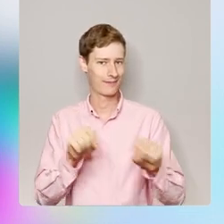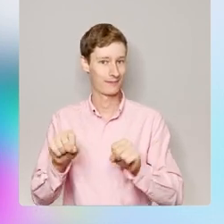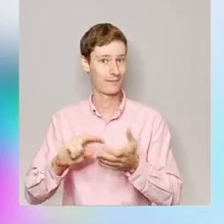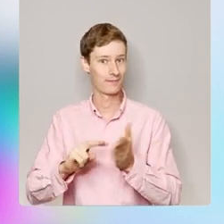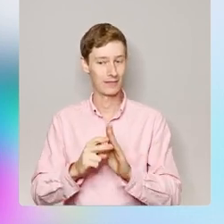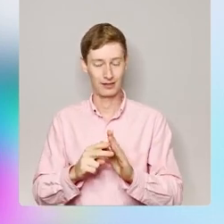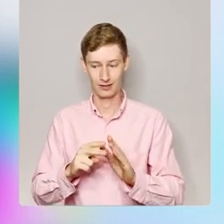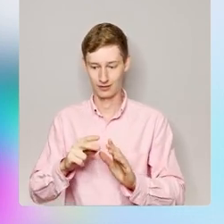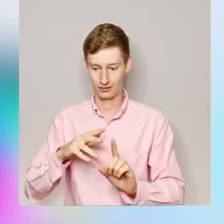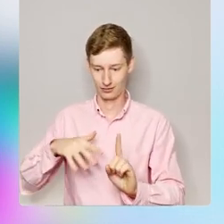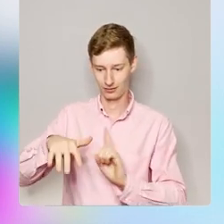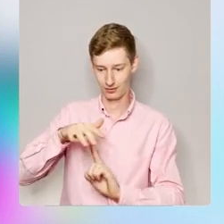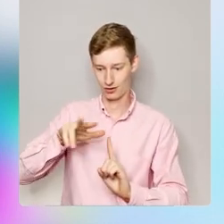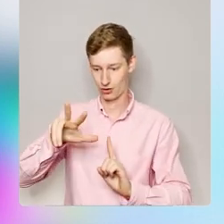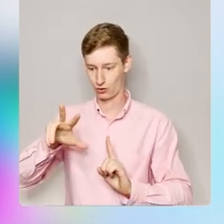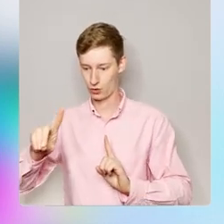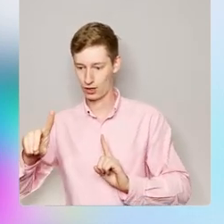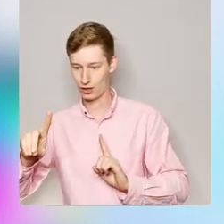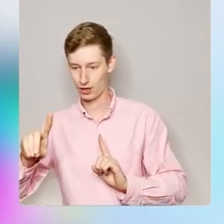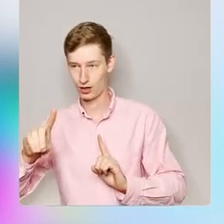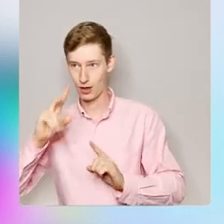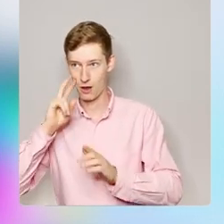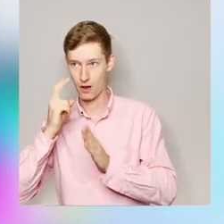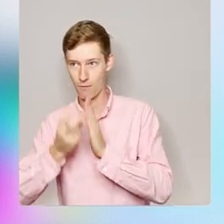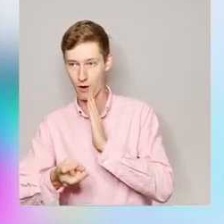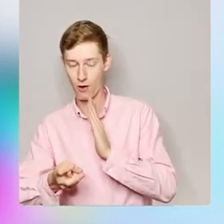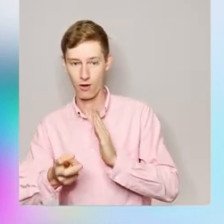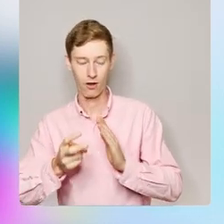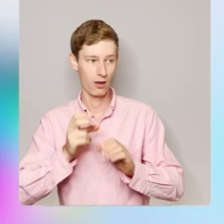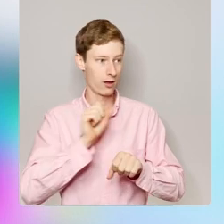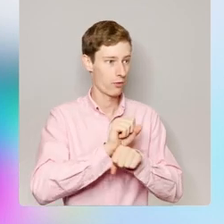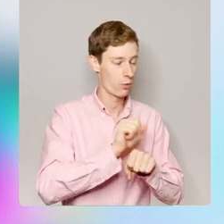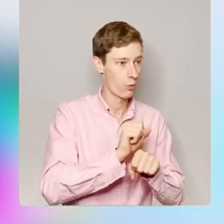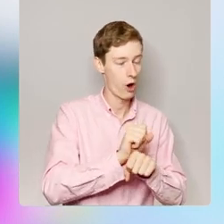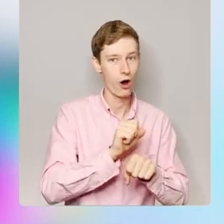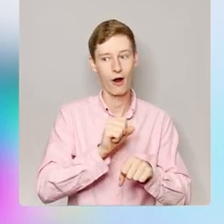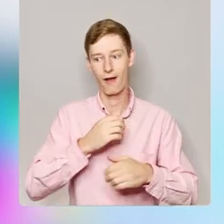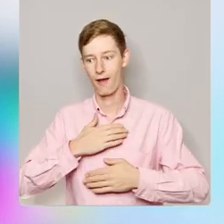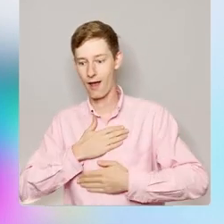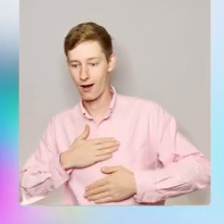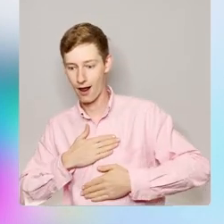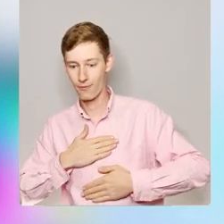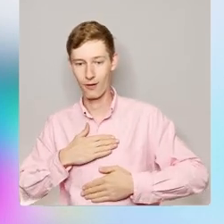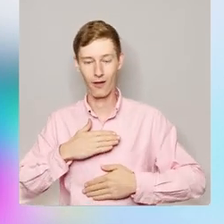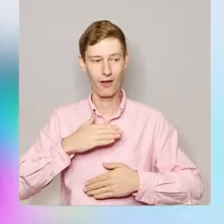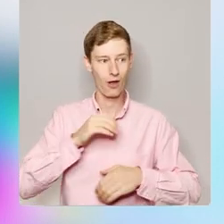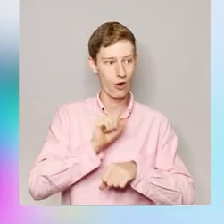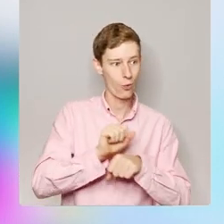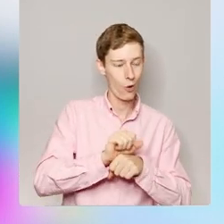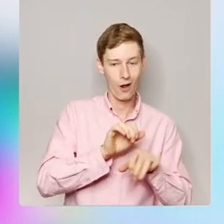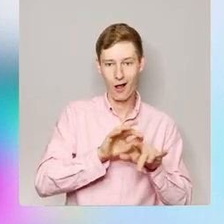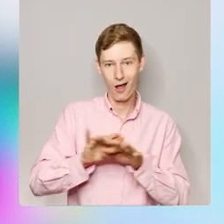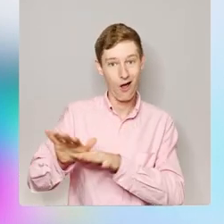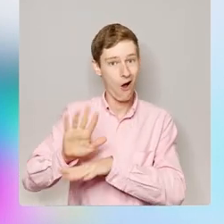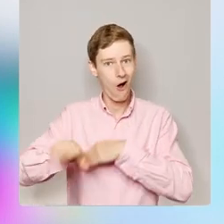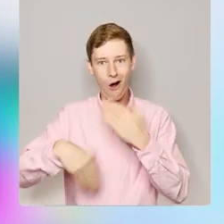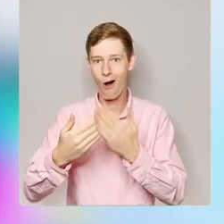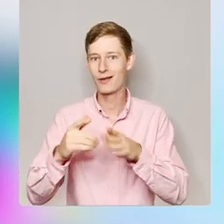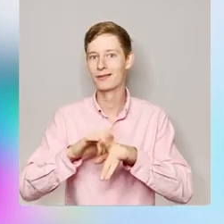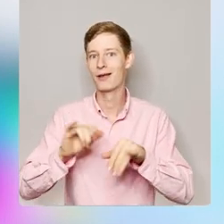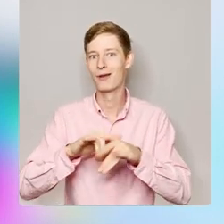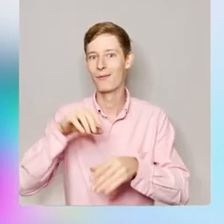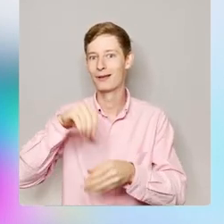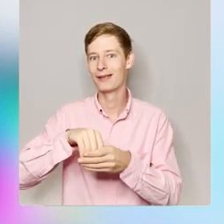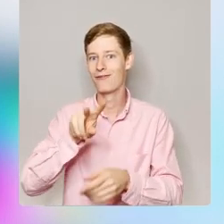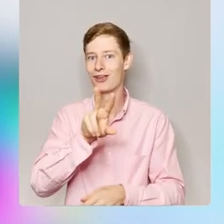you can easily access the top productivity, communication, and entertainment apps in your life while in